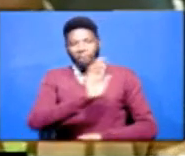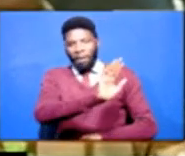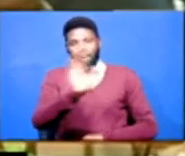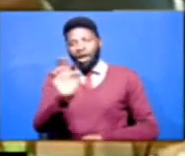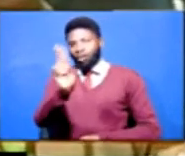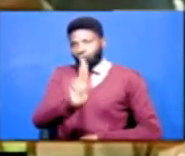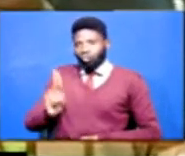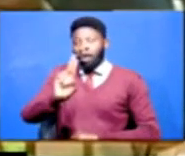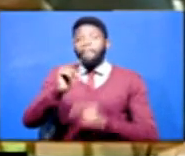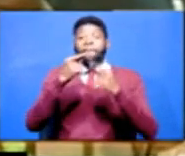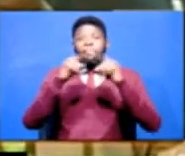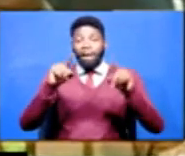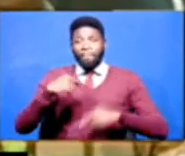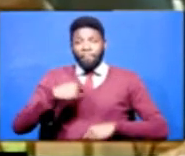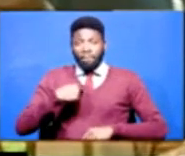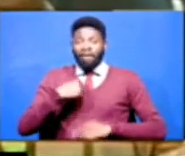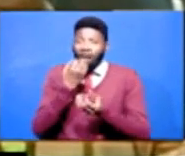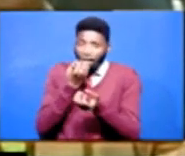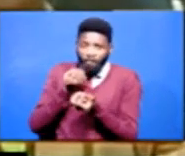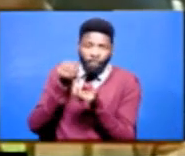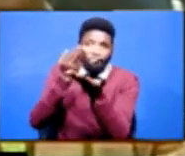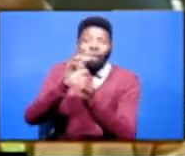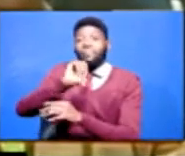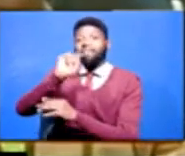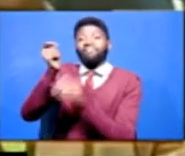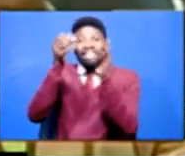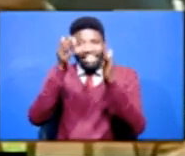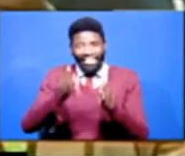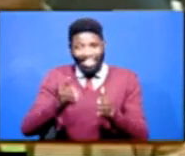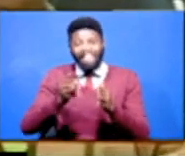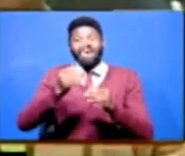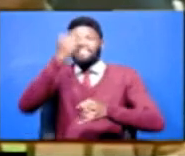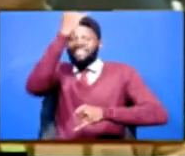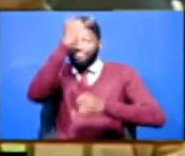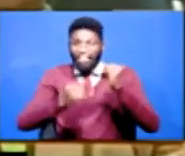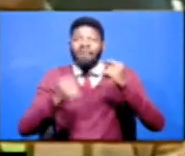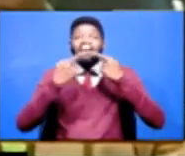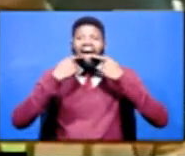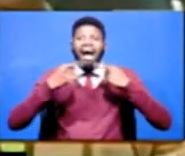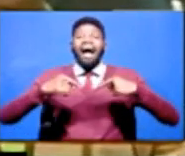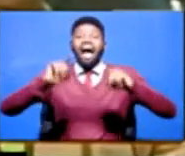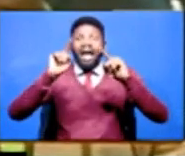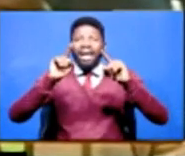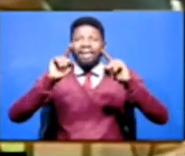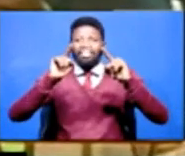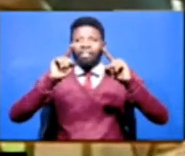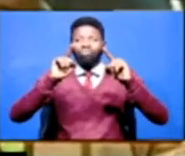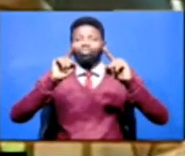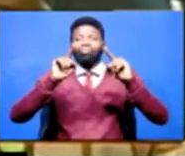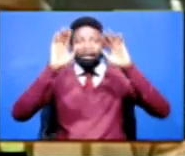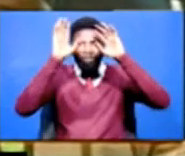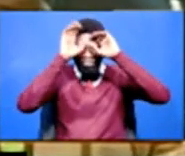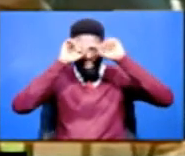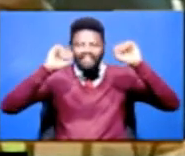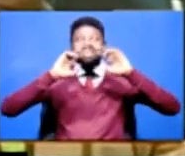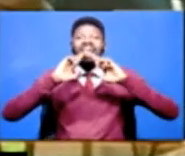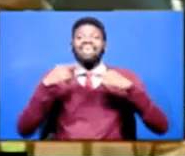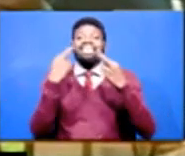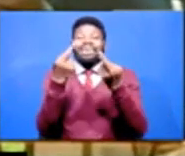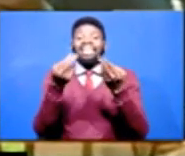Just want to inform Kenyans that the final announcement and declaration of the presidential result will be done